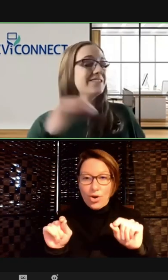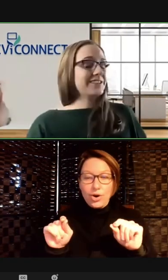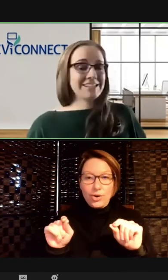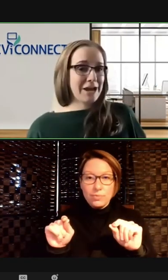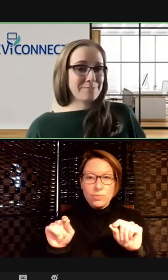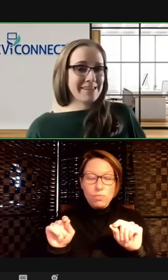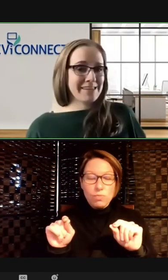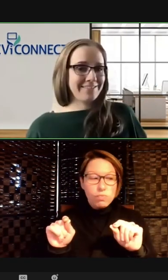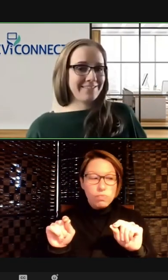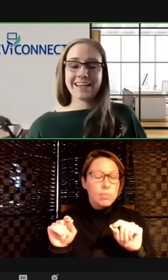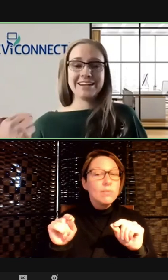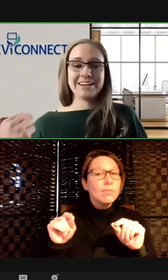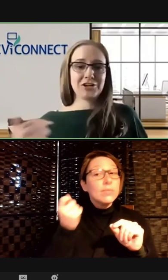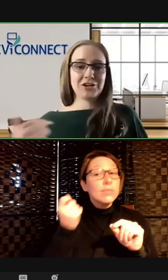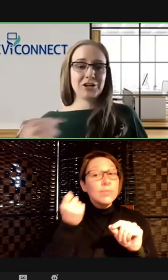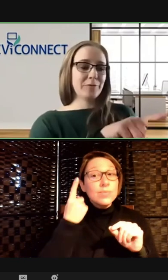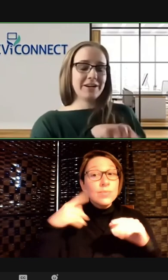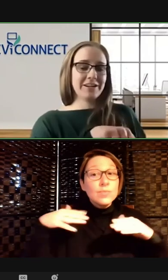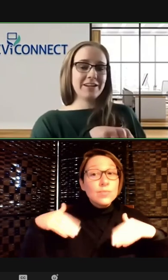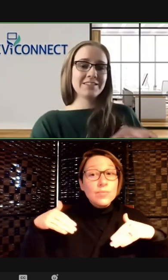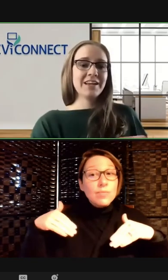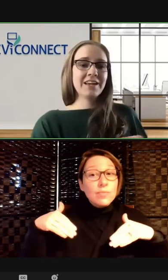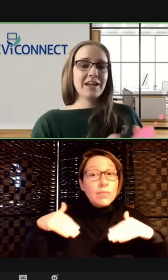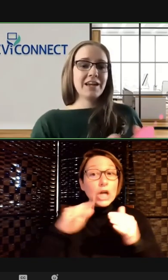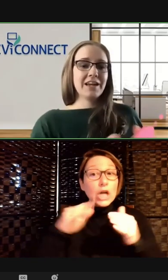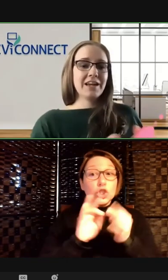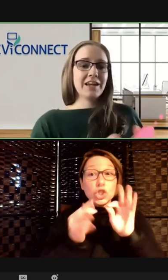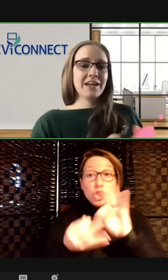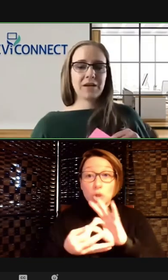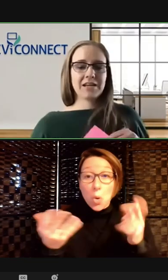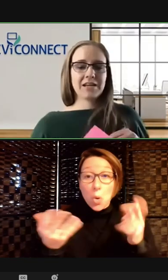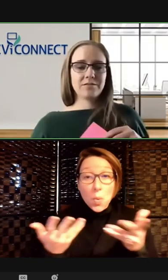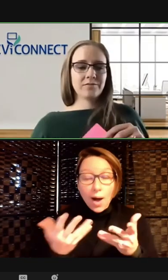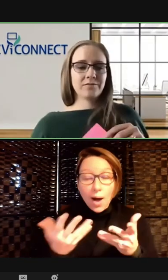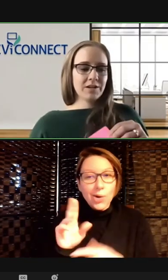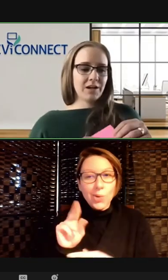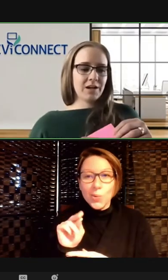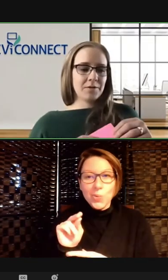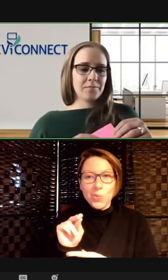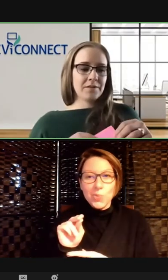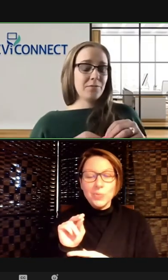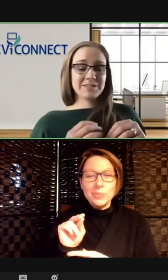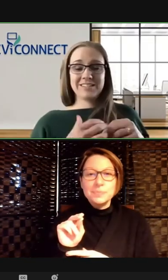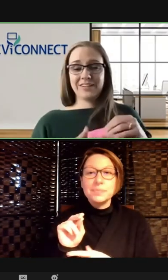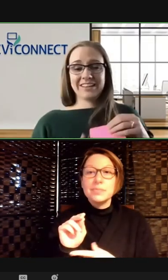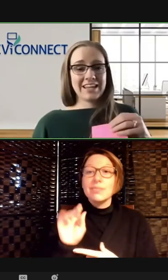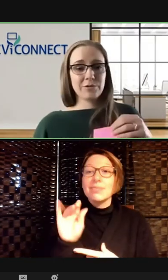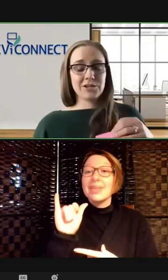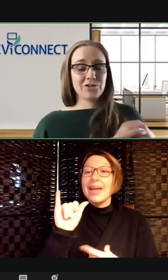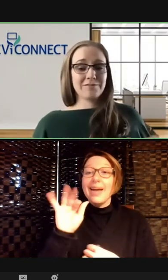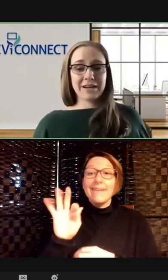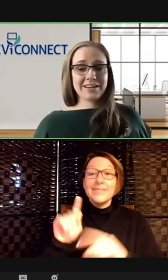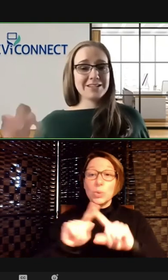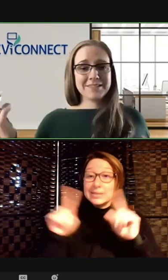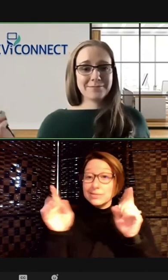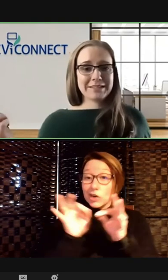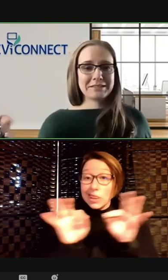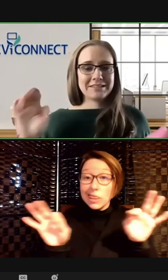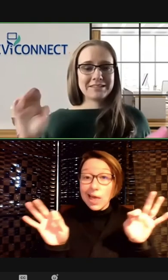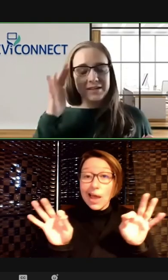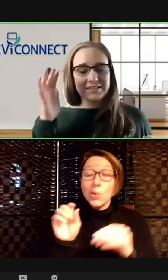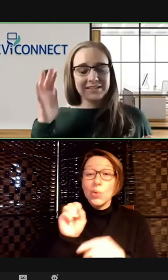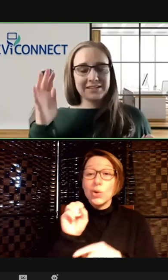That still doesn't yet mean that I can interpret what it is. If this was some kind of, if it was a different language, or my